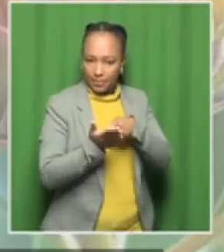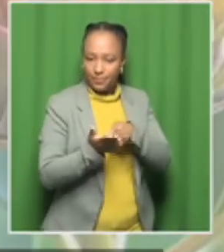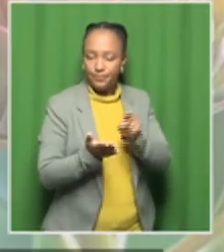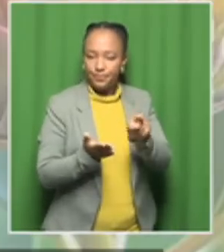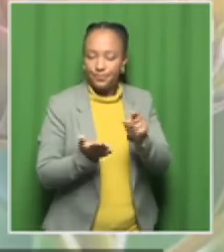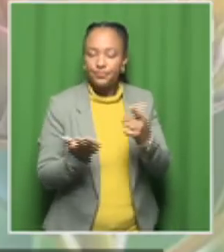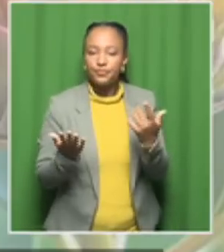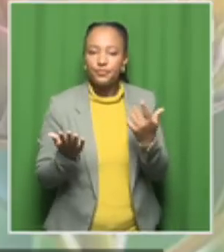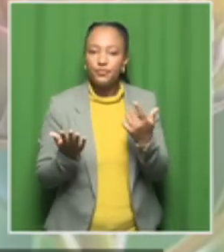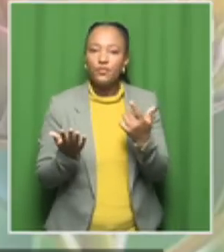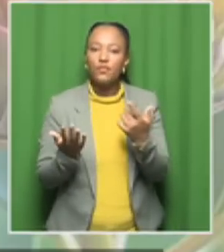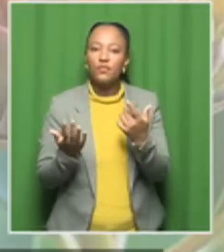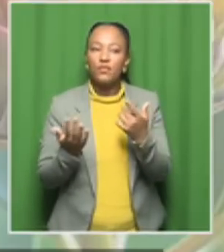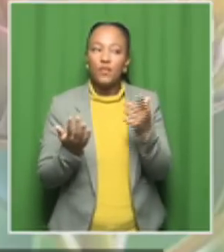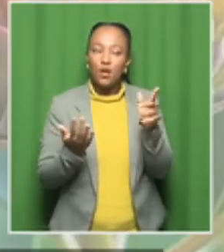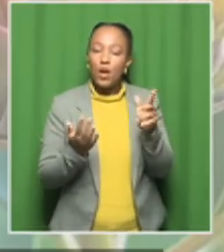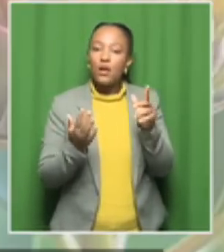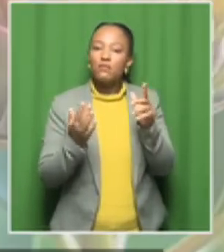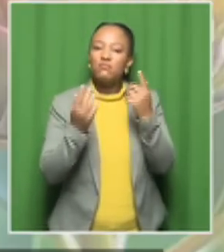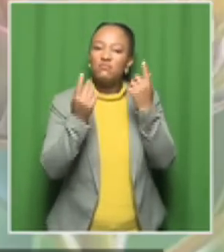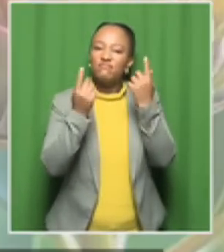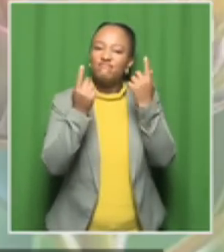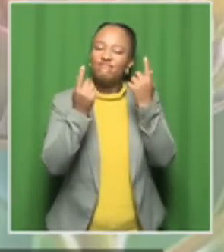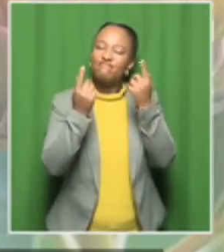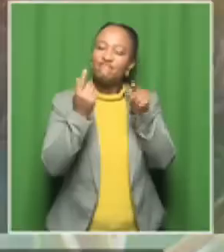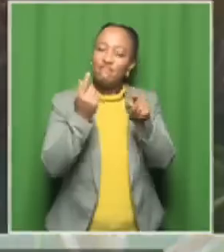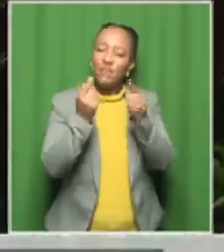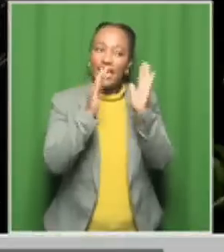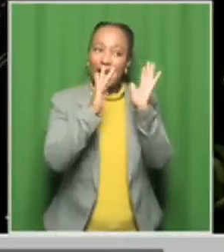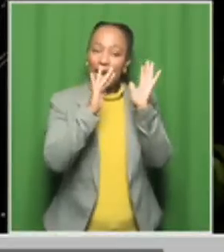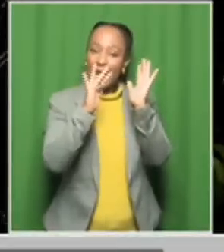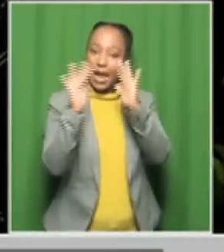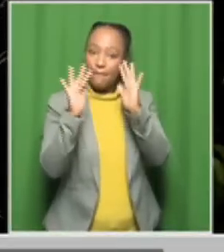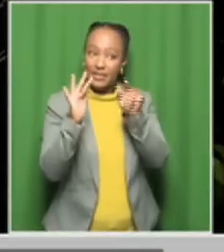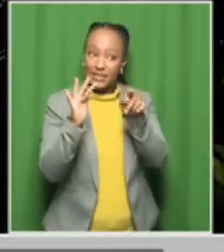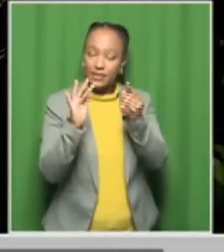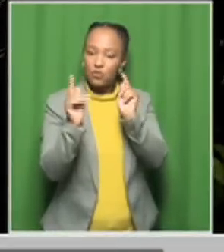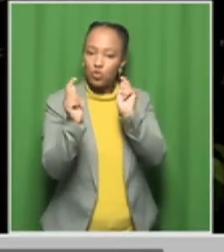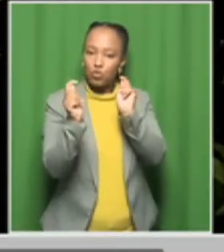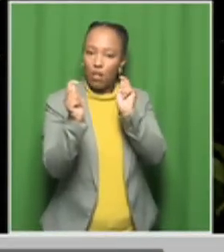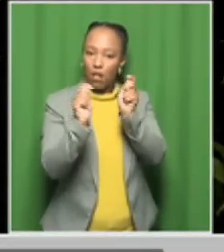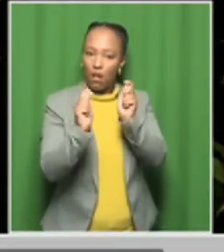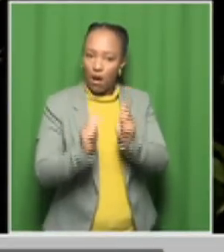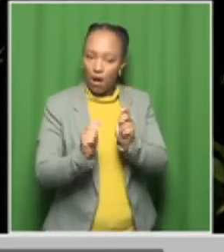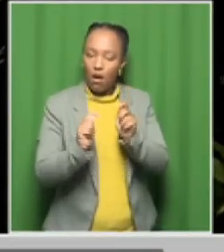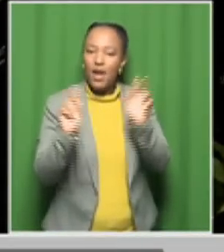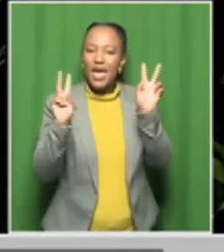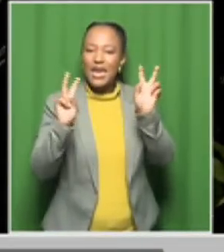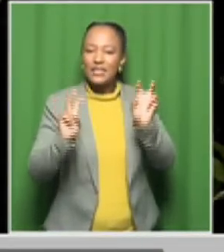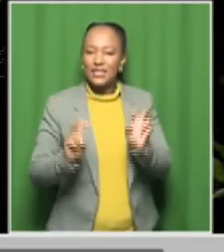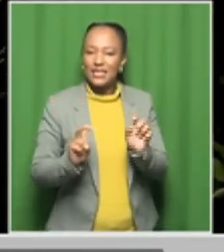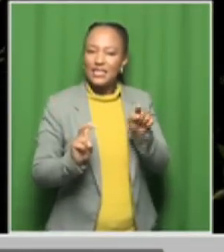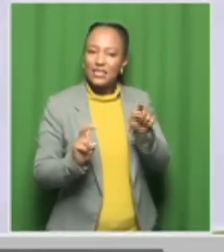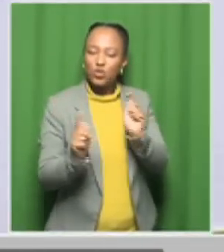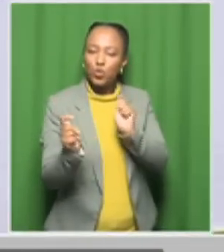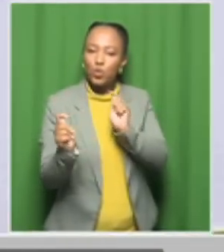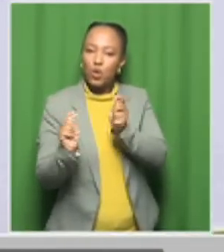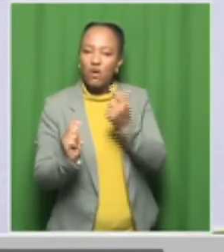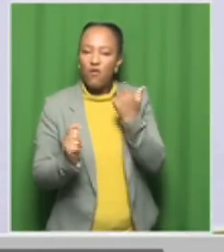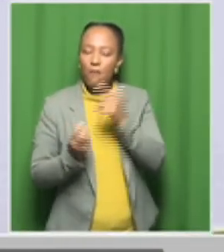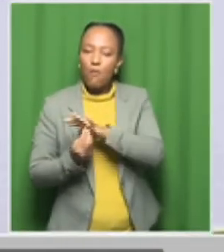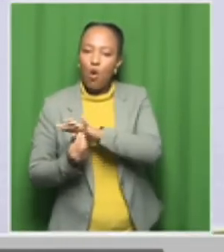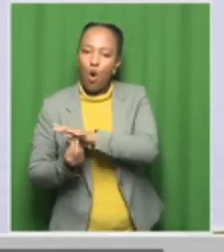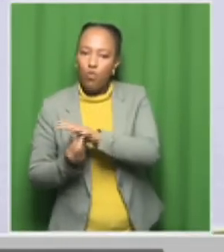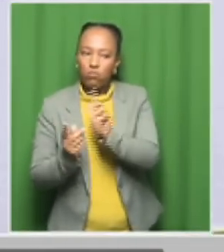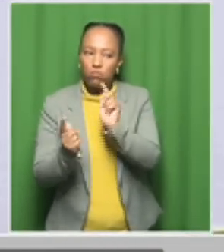financing of the just energy transitions. As you know, South Africa was one of the countries that pioneered the concept of just energy transition. So